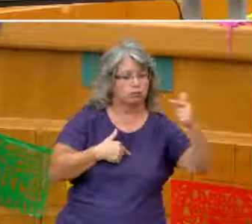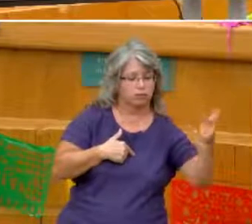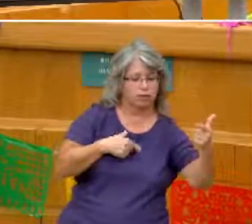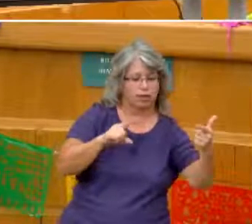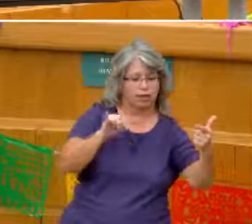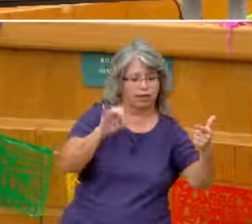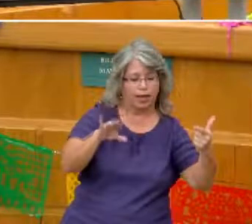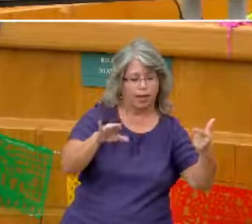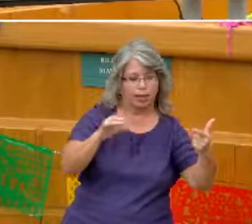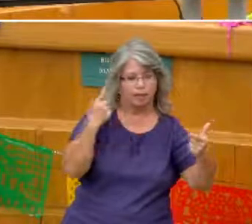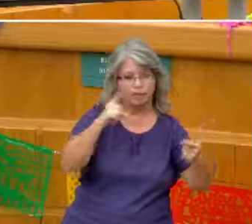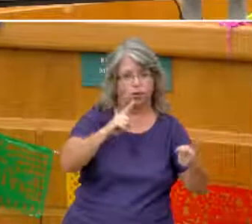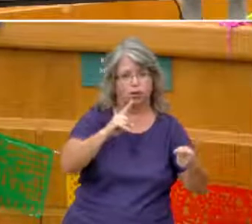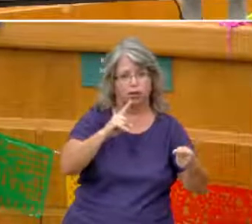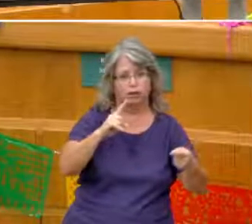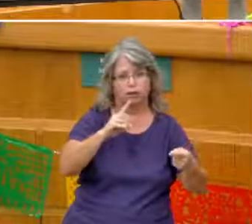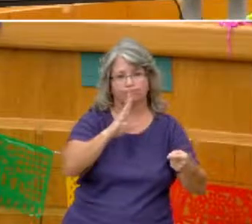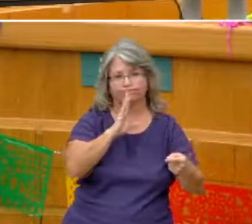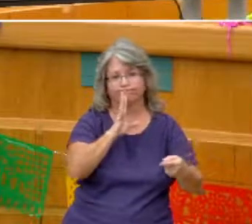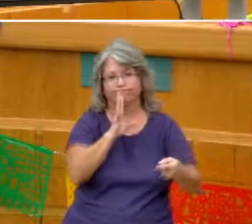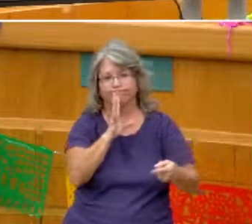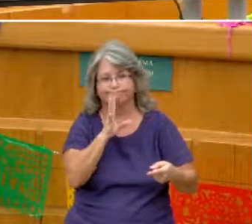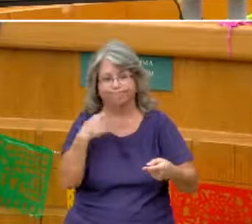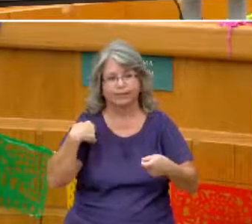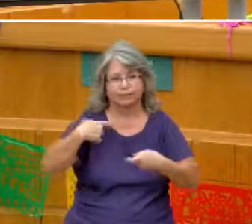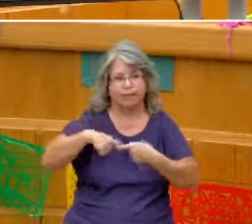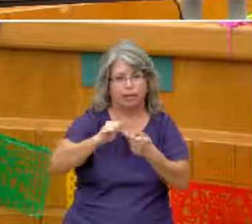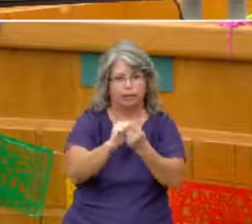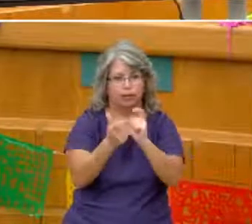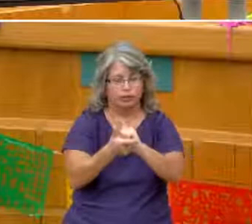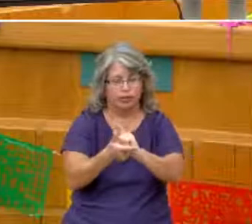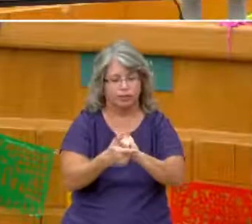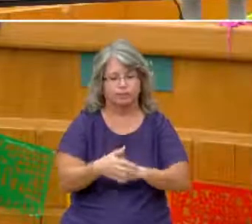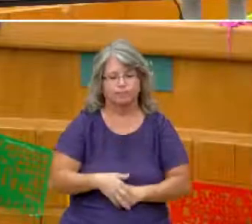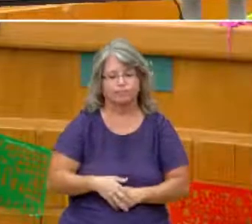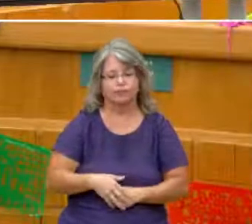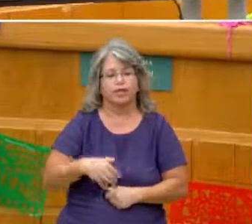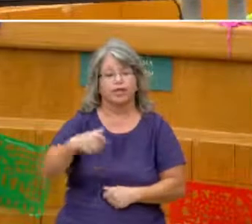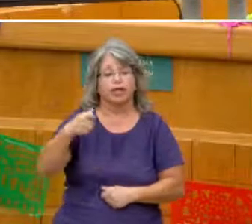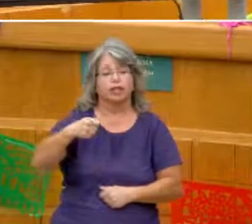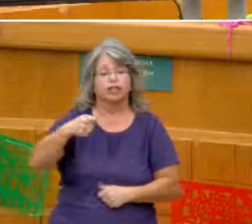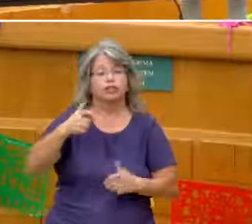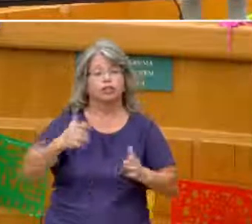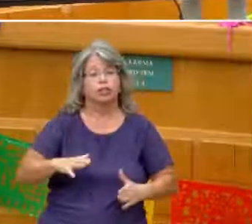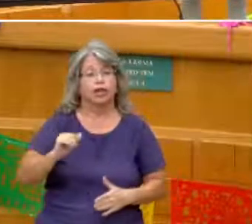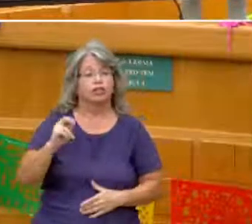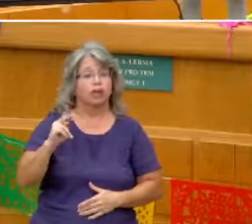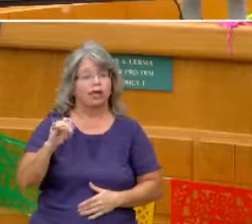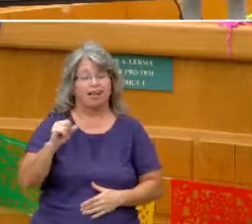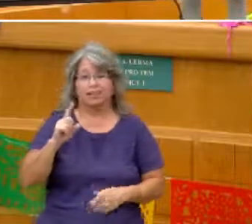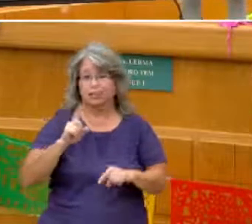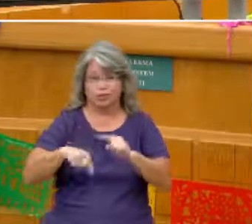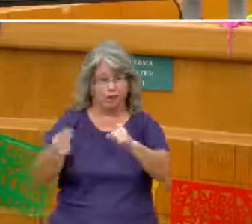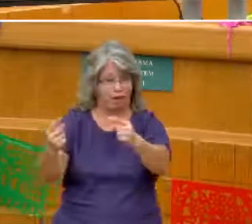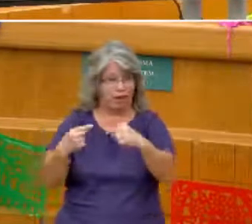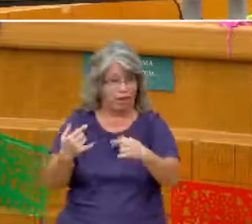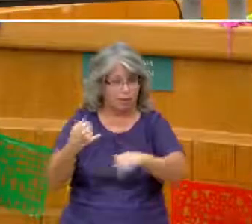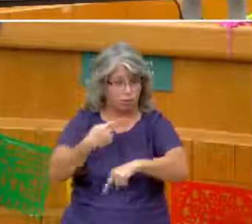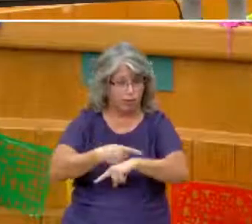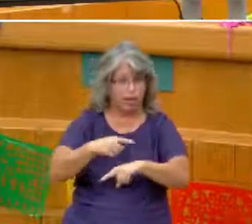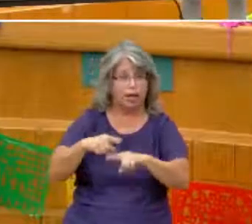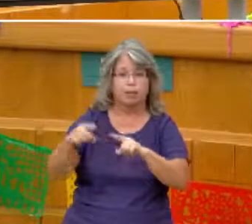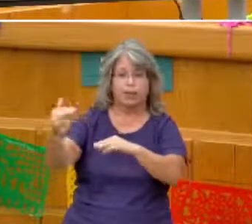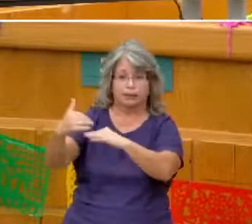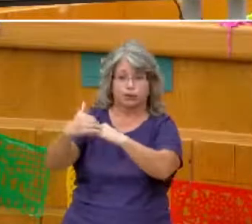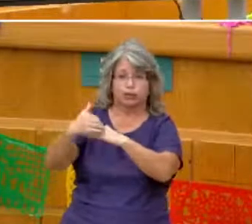Gabby, we will have Judge Canales sends her apologies. She could not be here today, but Garrett Nelson, who